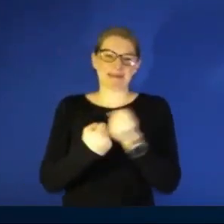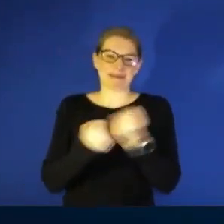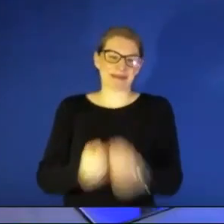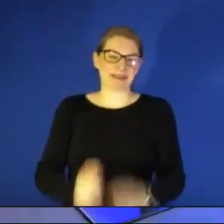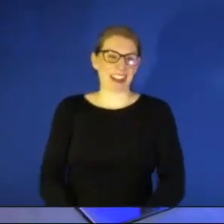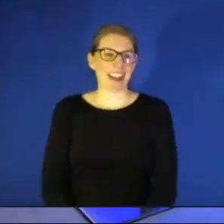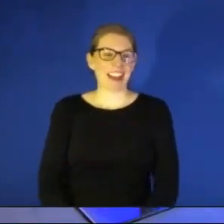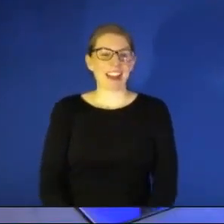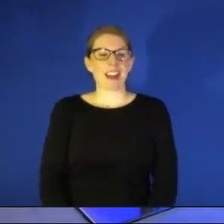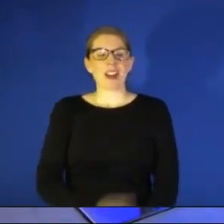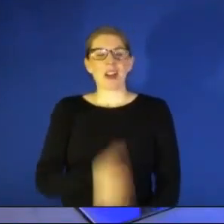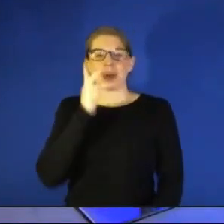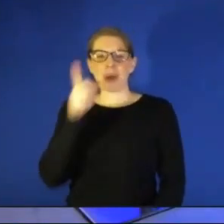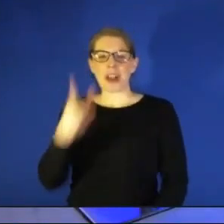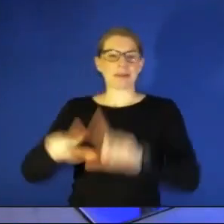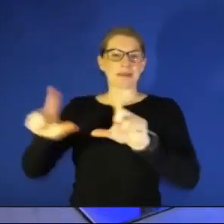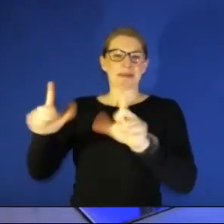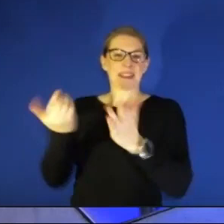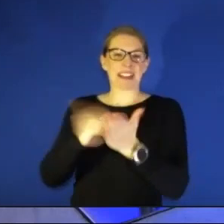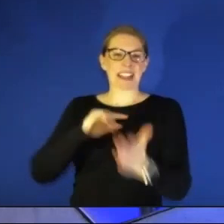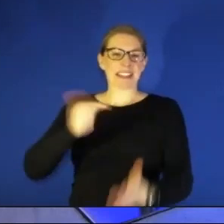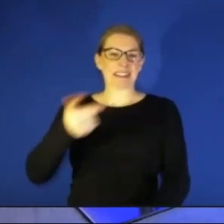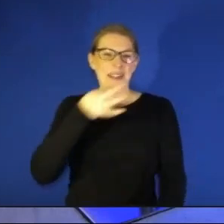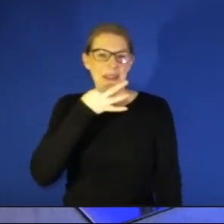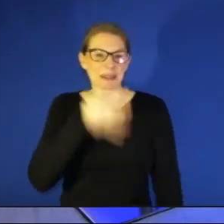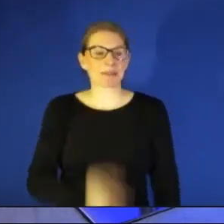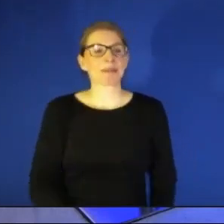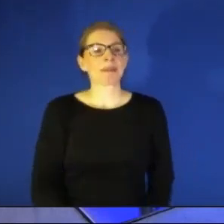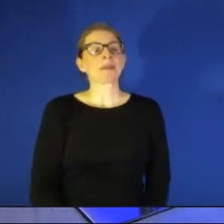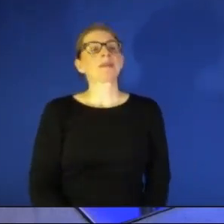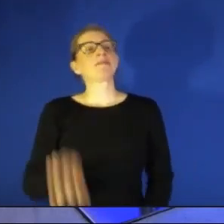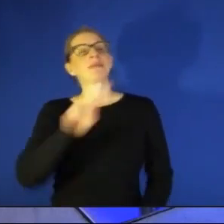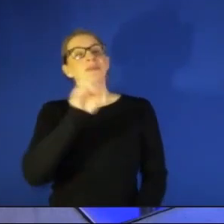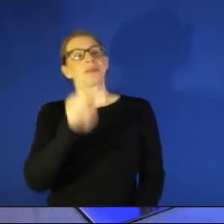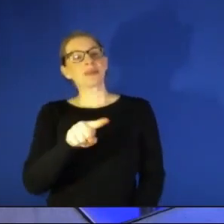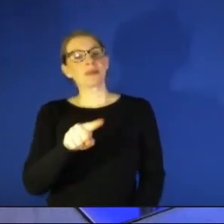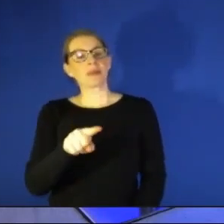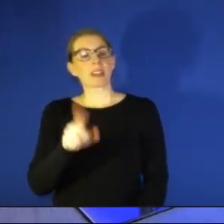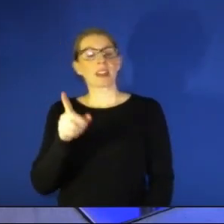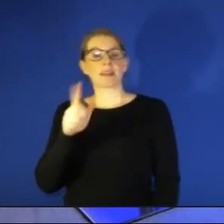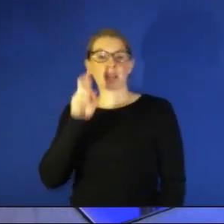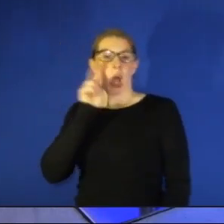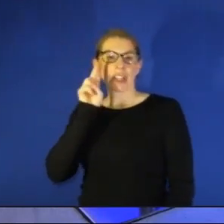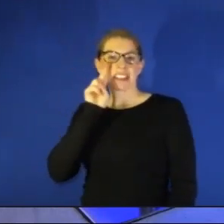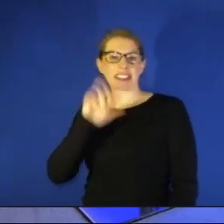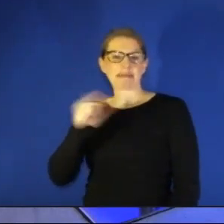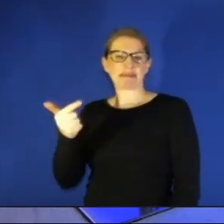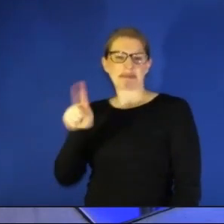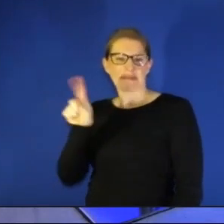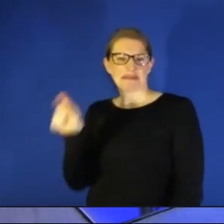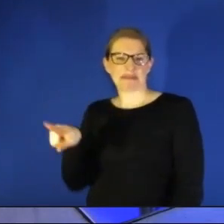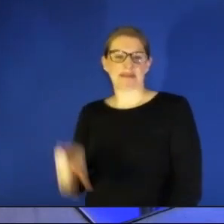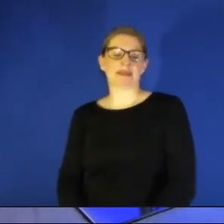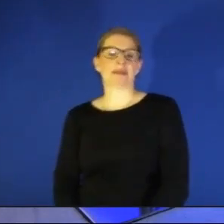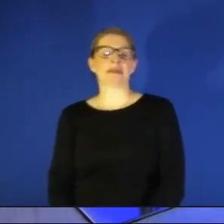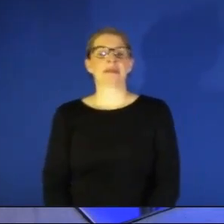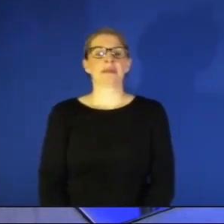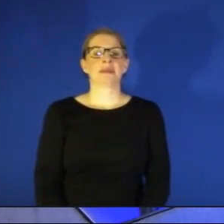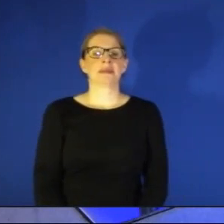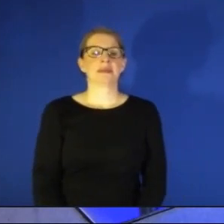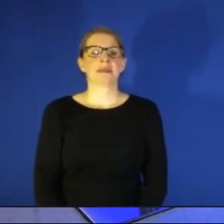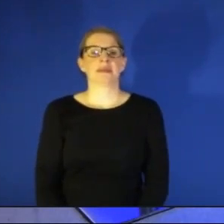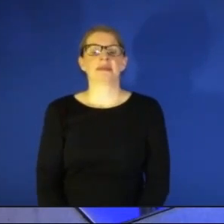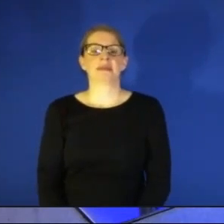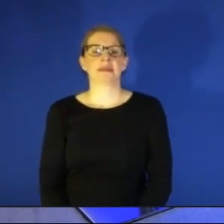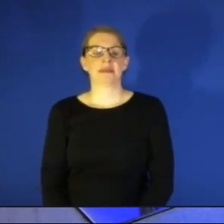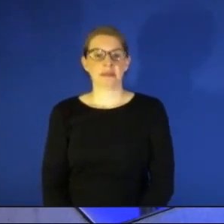of minutes. A question I have, actually, Dr. Hawkinson, I'm just going to switch over to you really quick. Let's see.